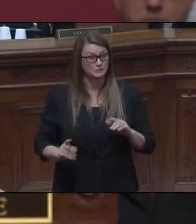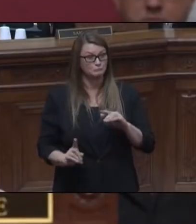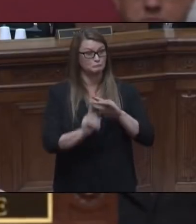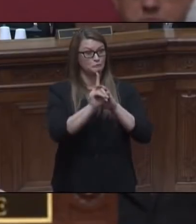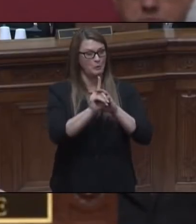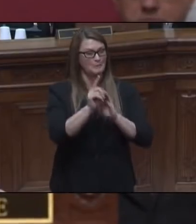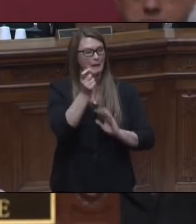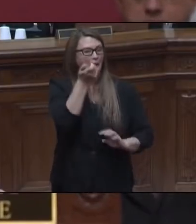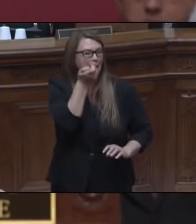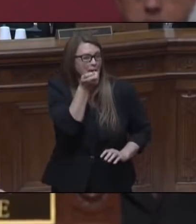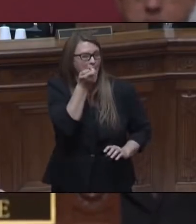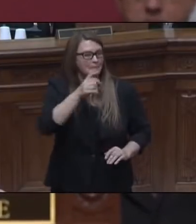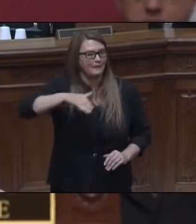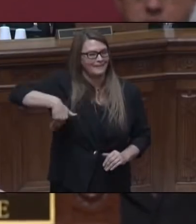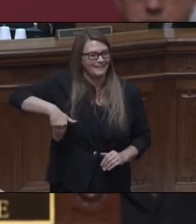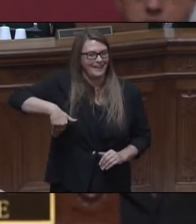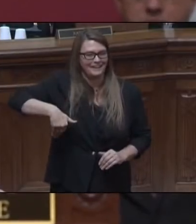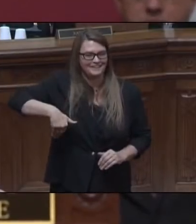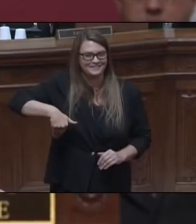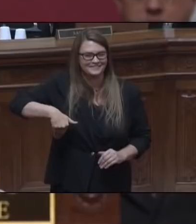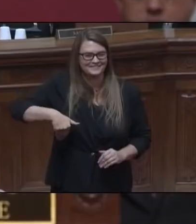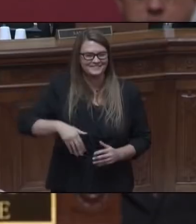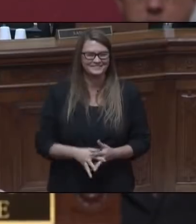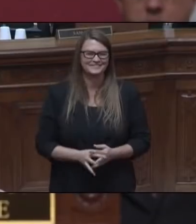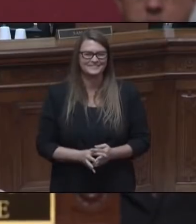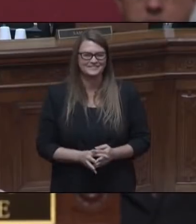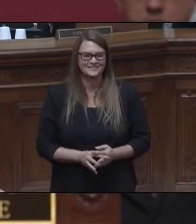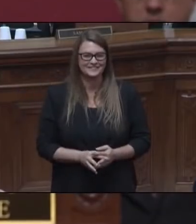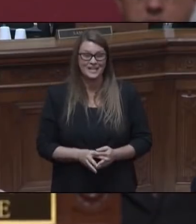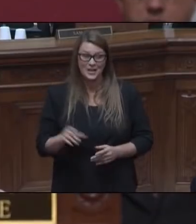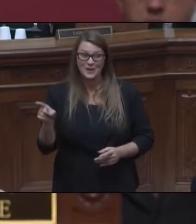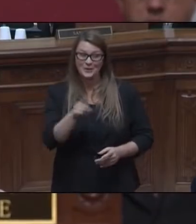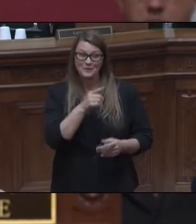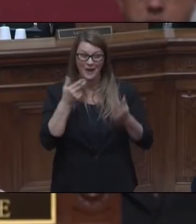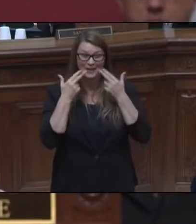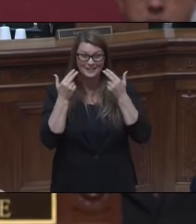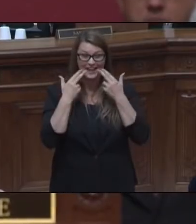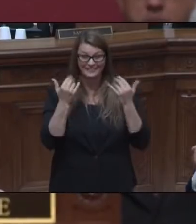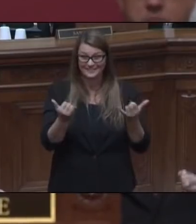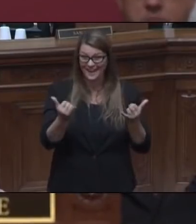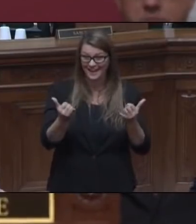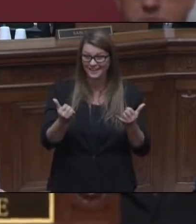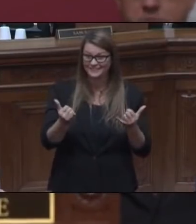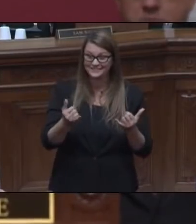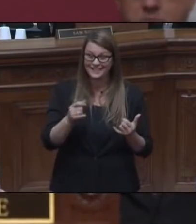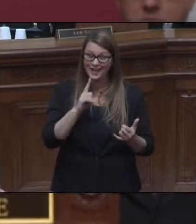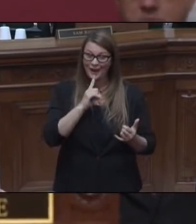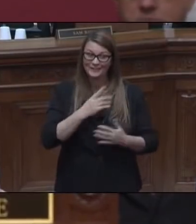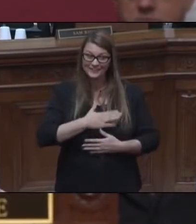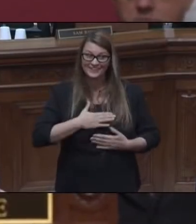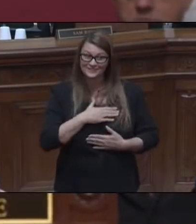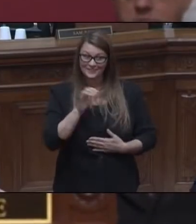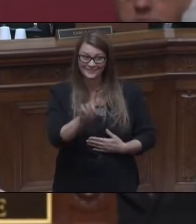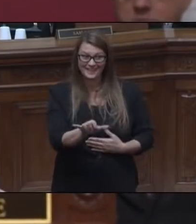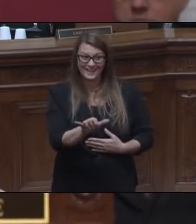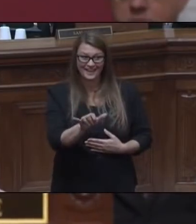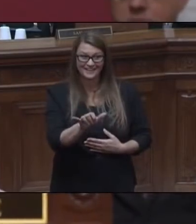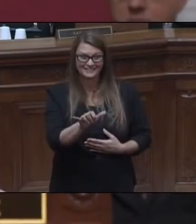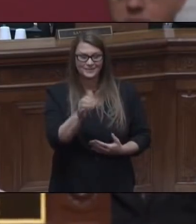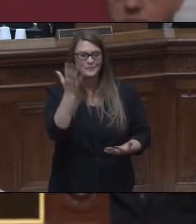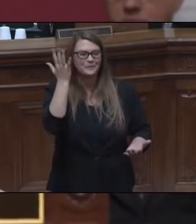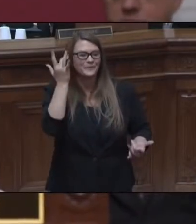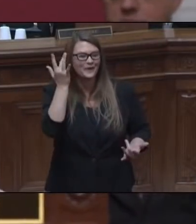there. Now, I know you're already giggling, and I love that because I really